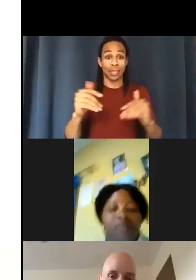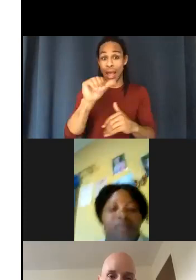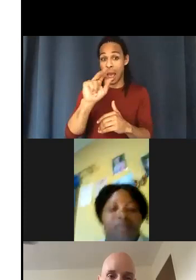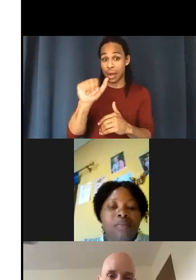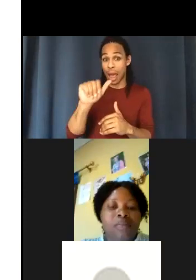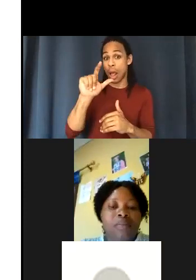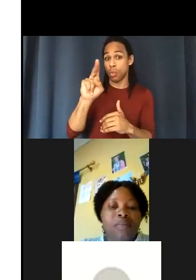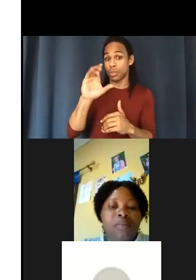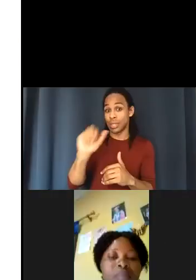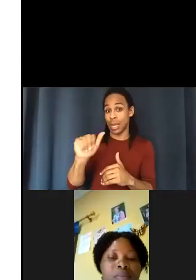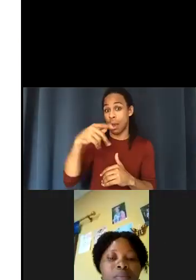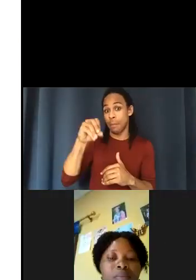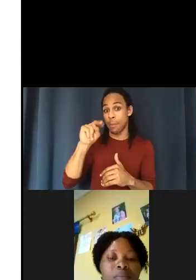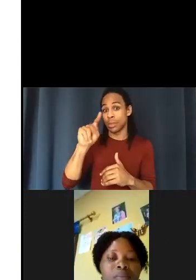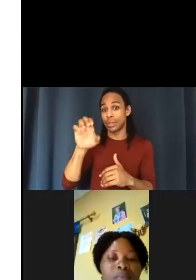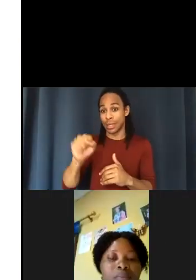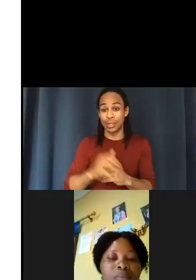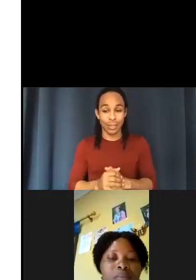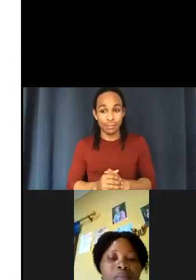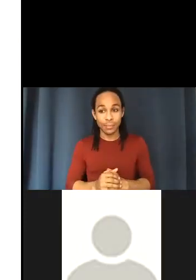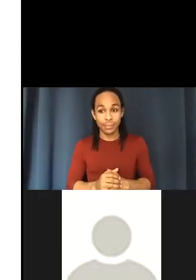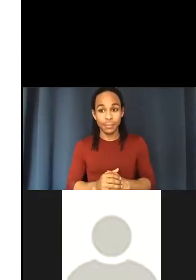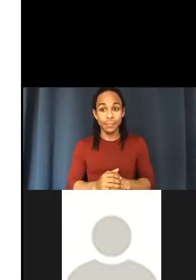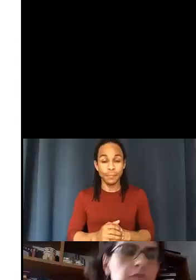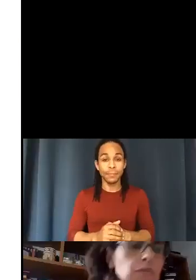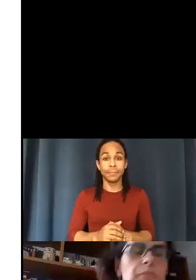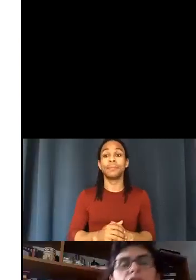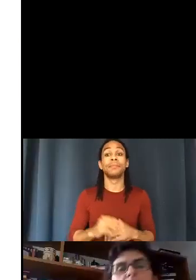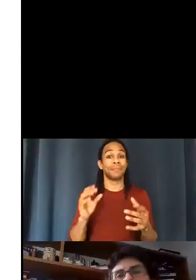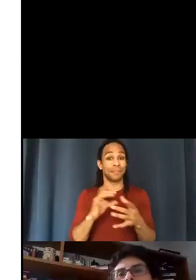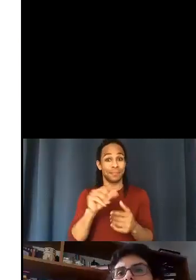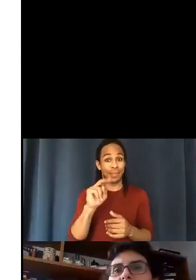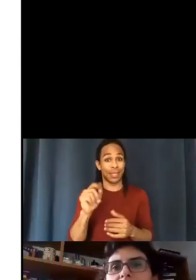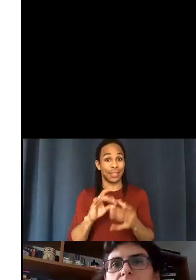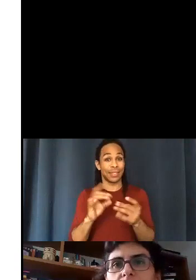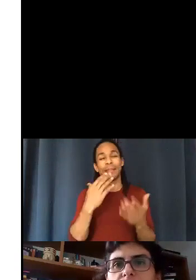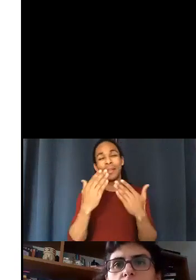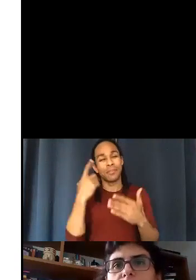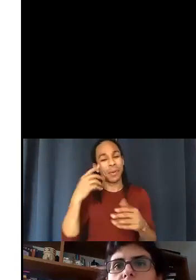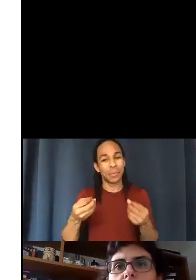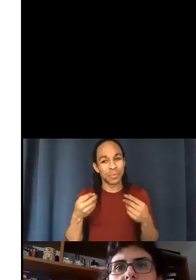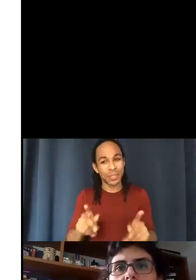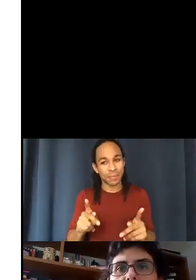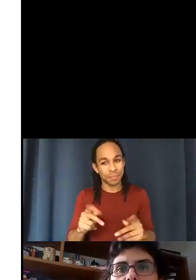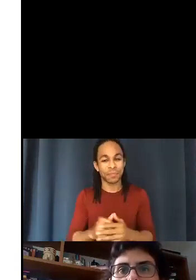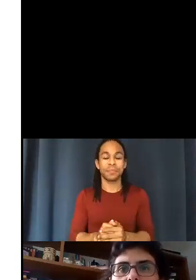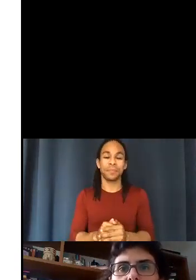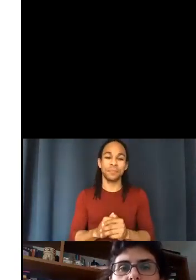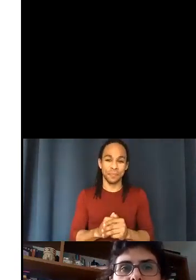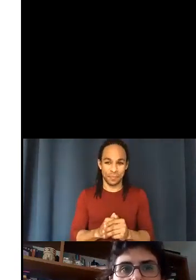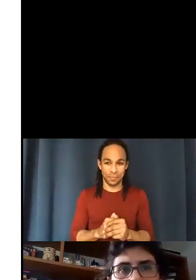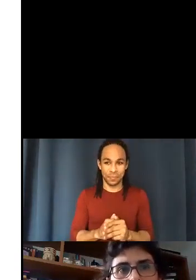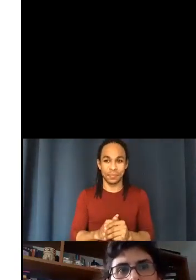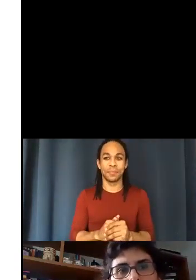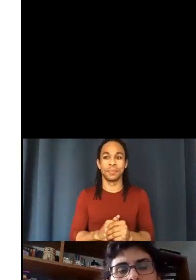Thank you for the opportunity, and it's a great opportunity to hear the presentation, share with you some information